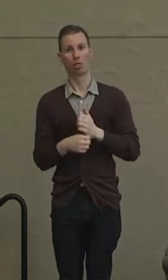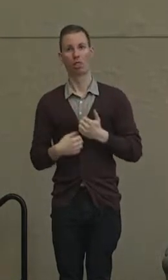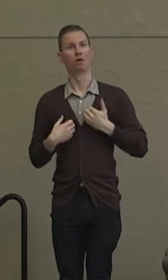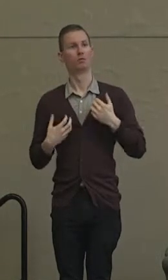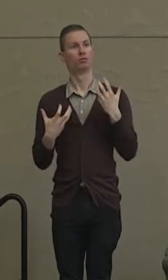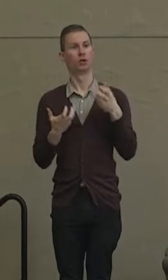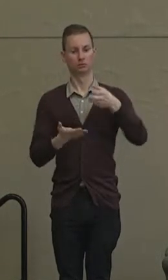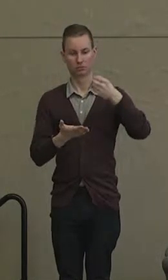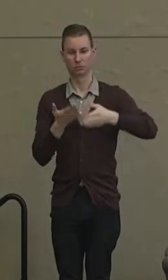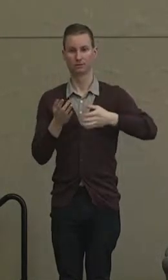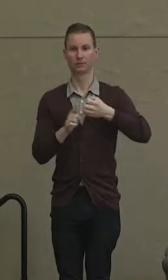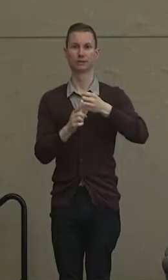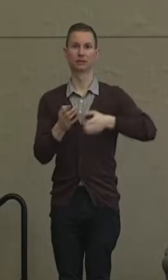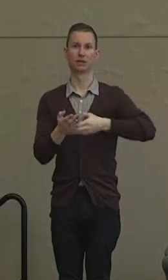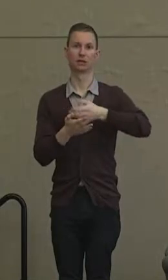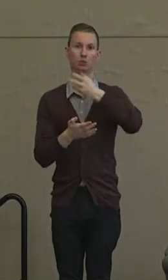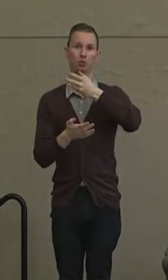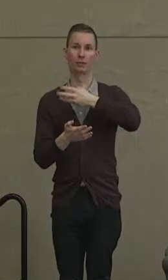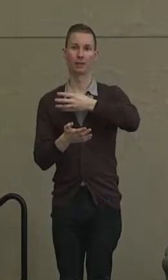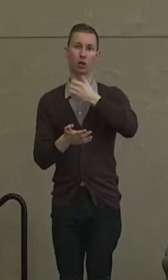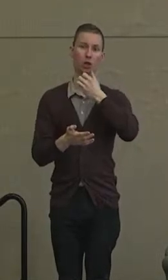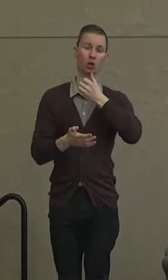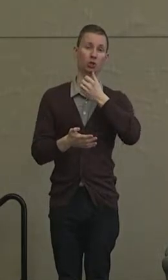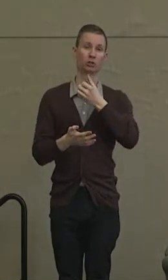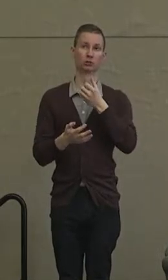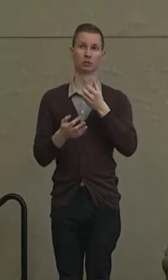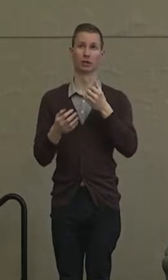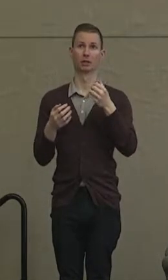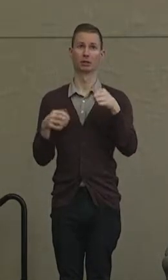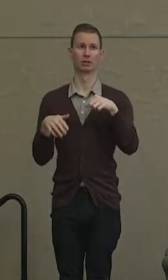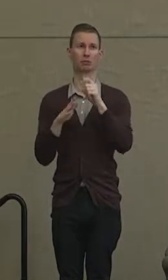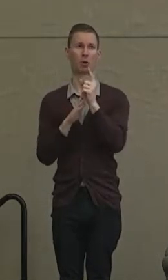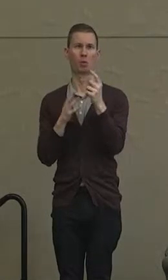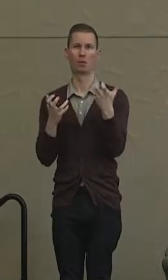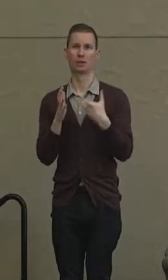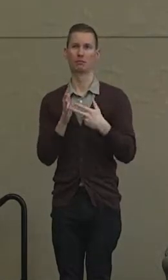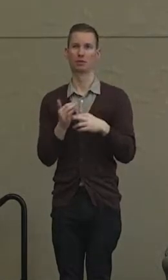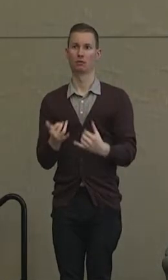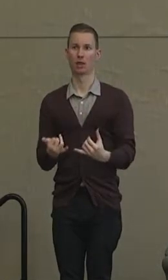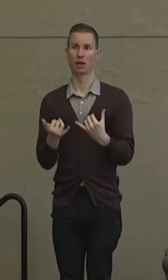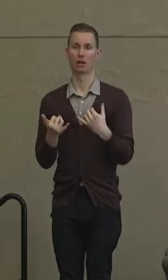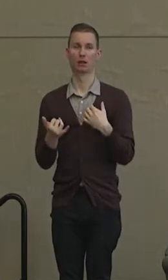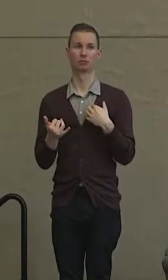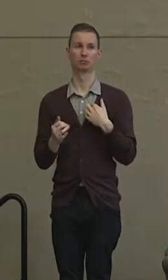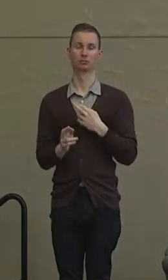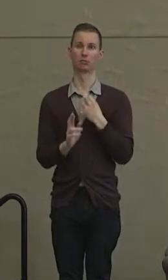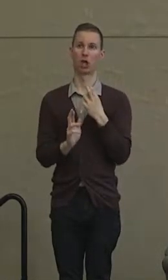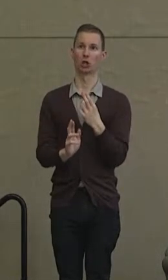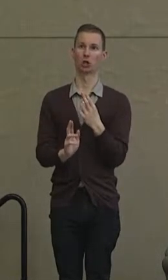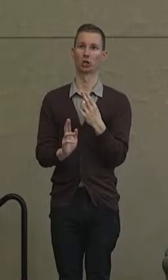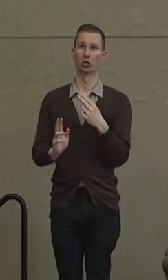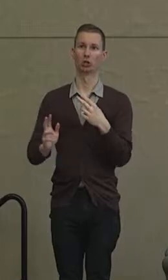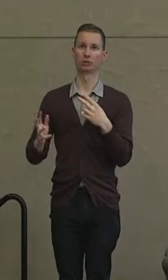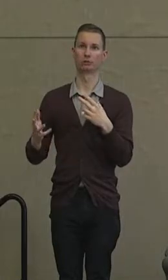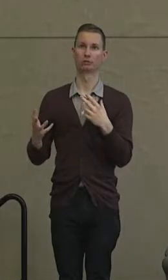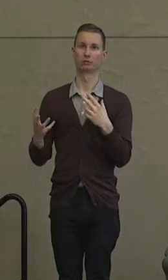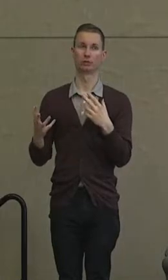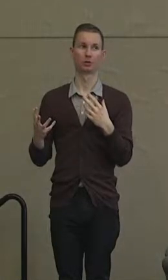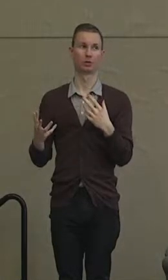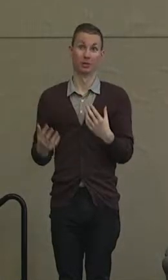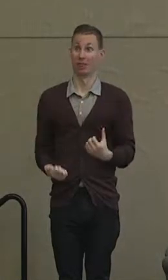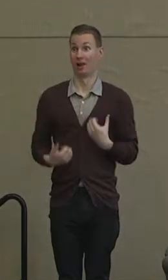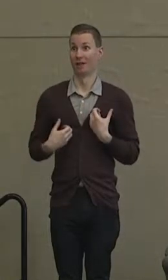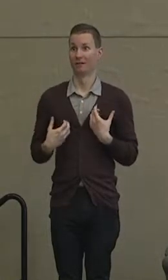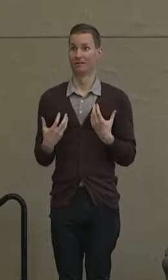violence against women and girls, and what this particular moment means right now, and to be honored to be alive,